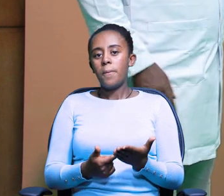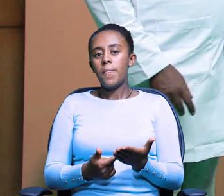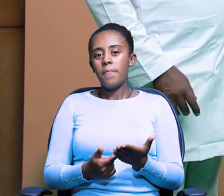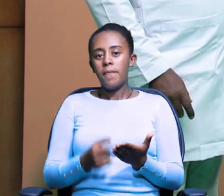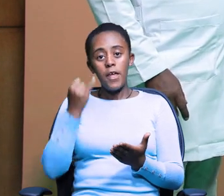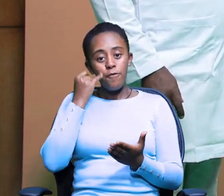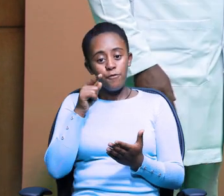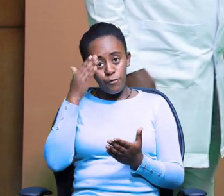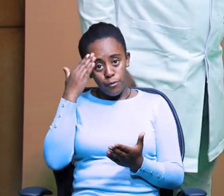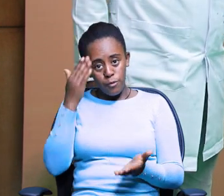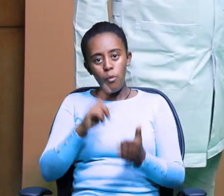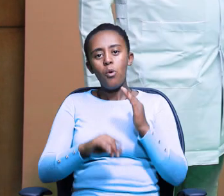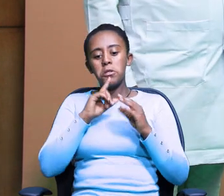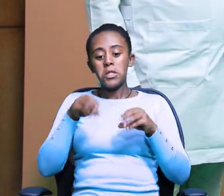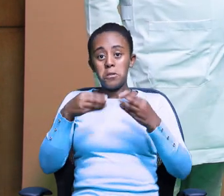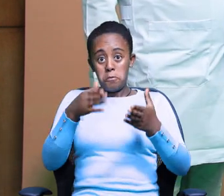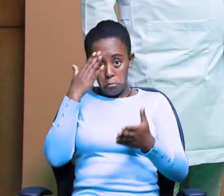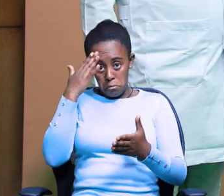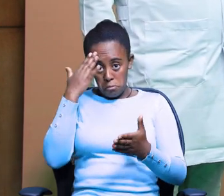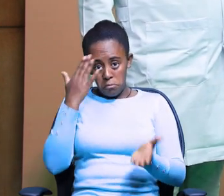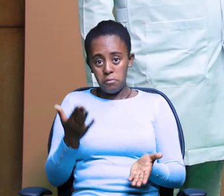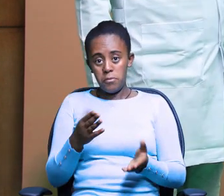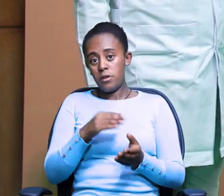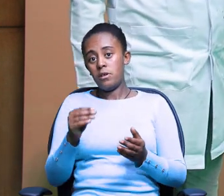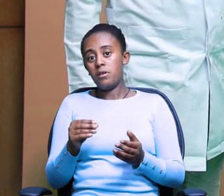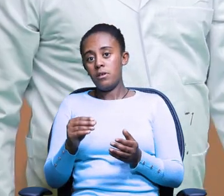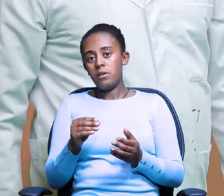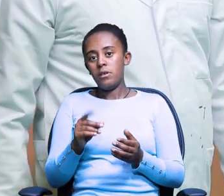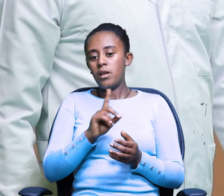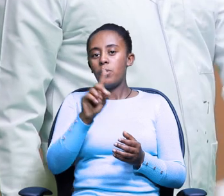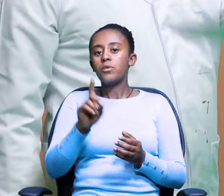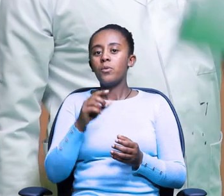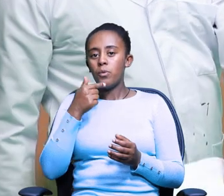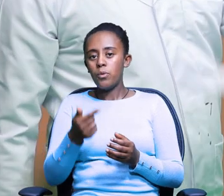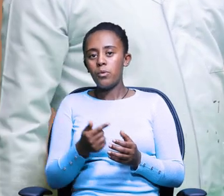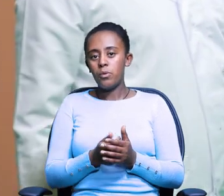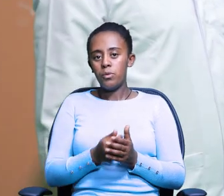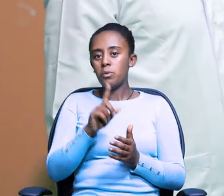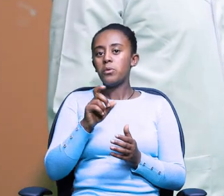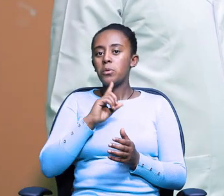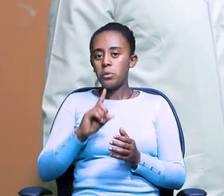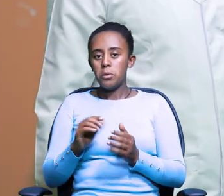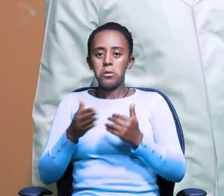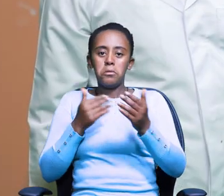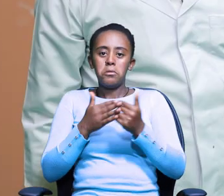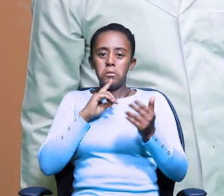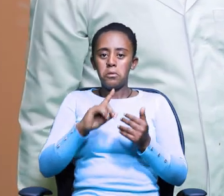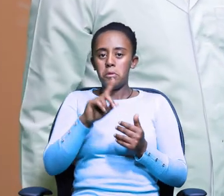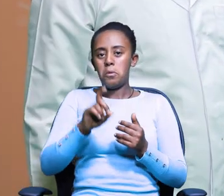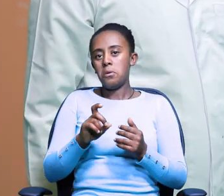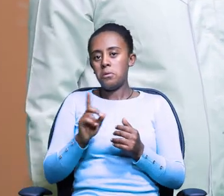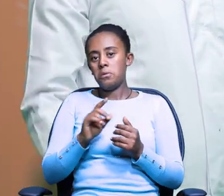you know what is given and what is required, it is easy to solve the value of the required